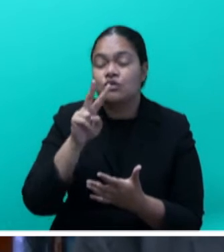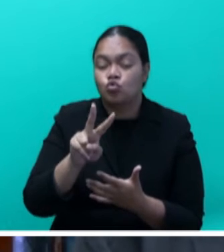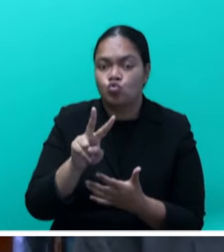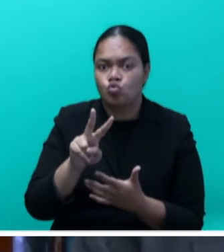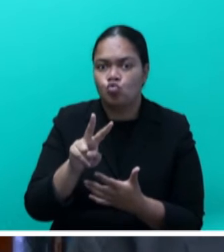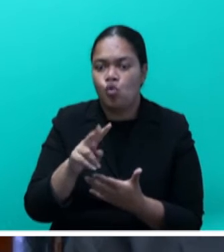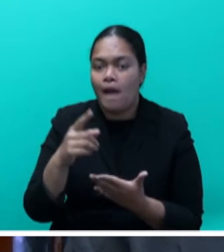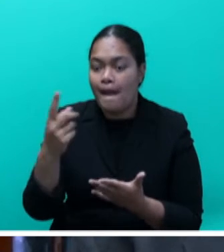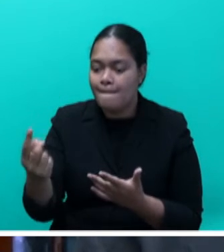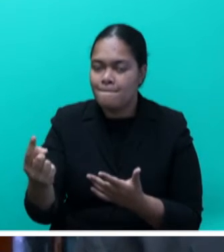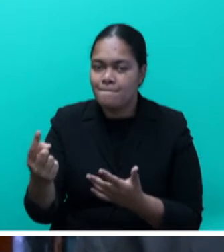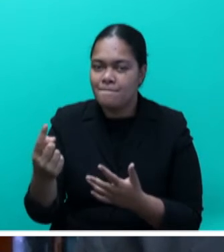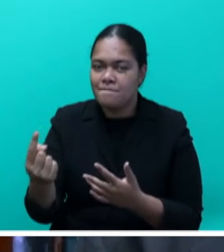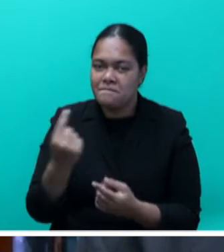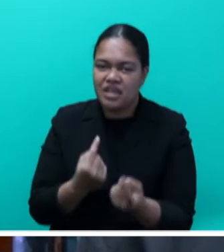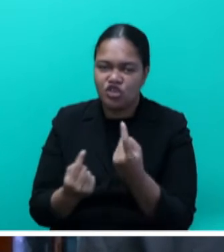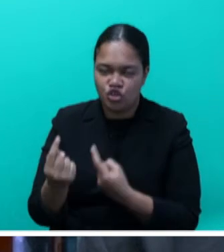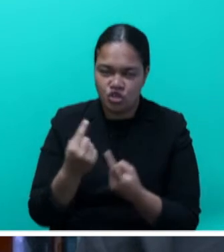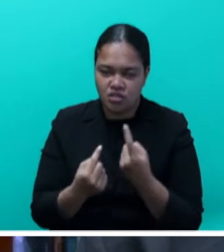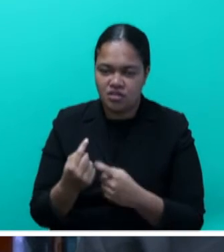passengers in that year.